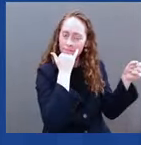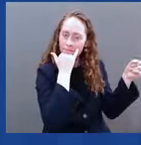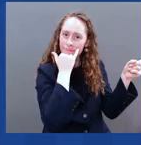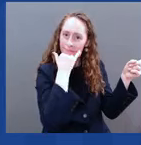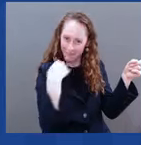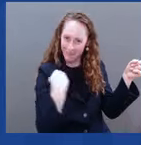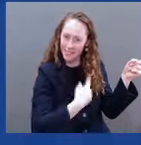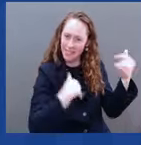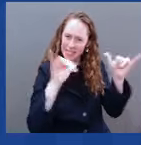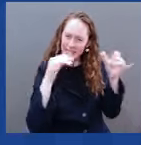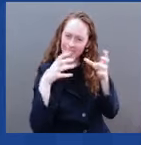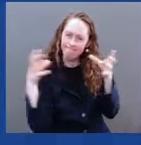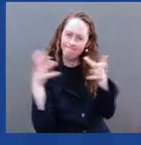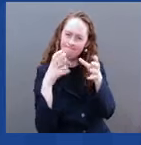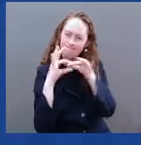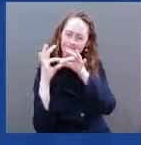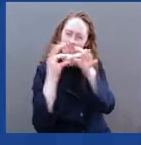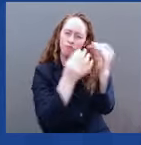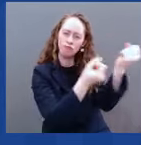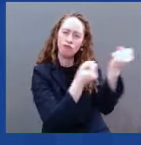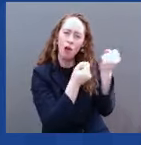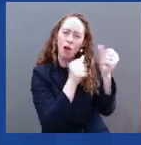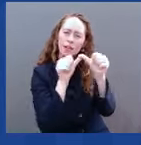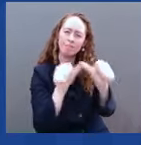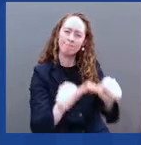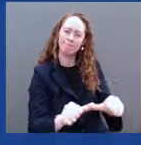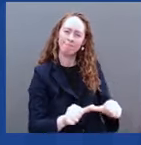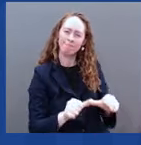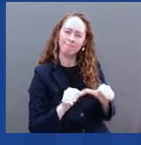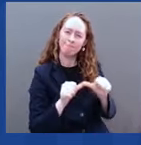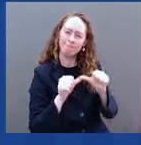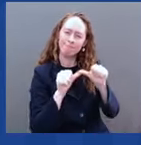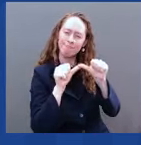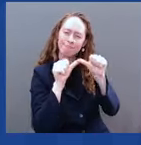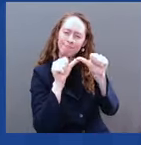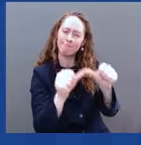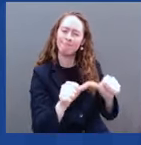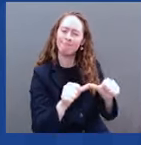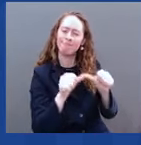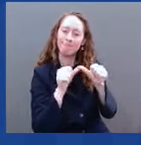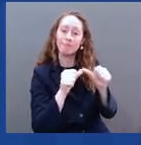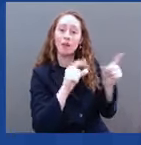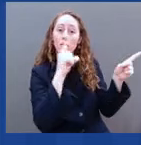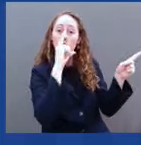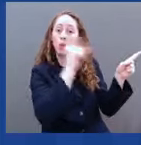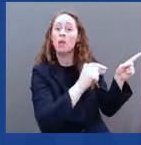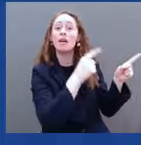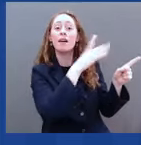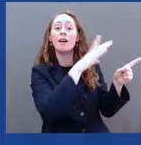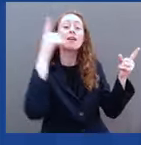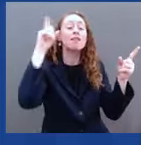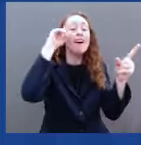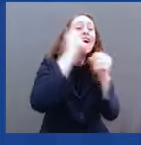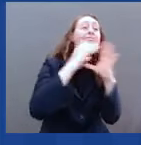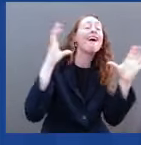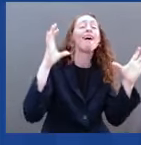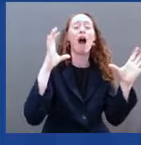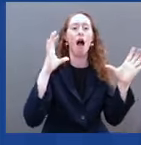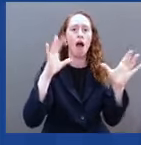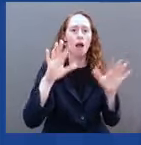the opposite what he intended to have as a consequence of going into Ukraine. We've built that same unity